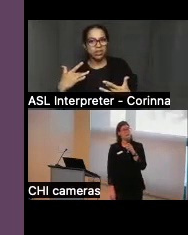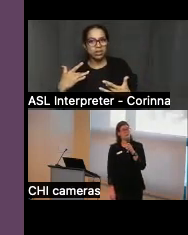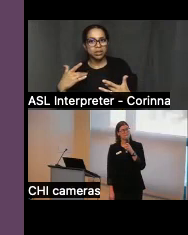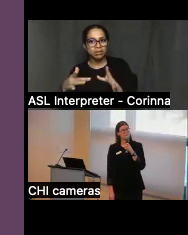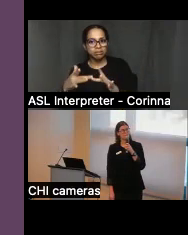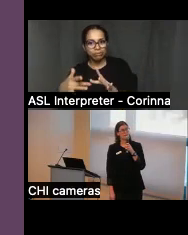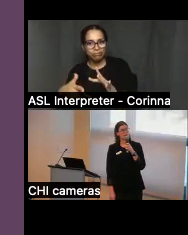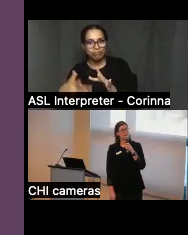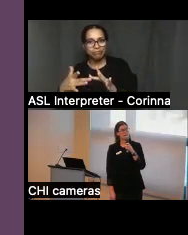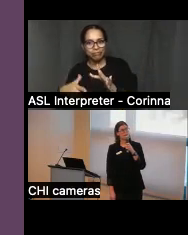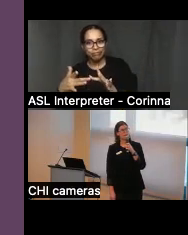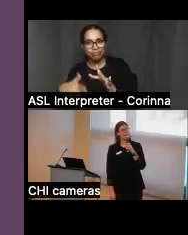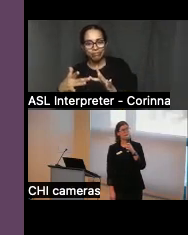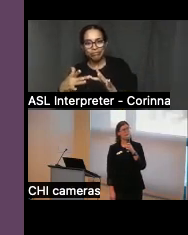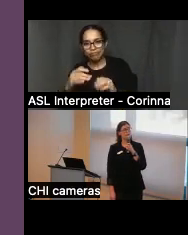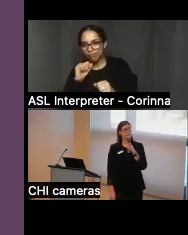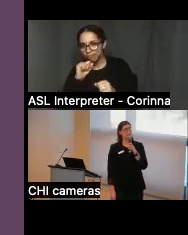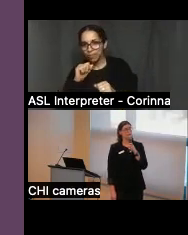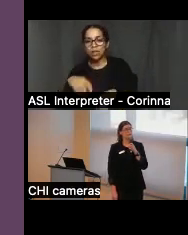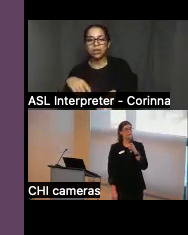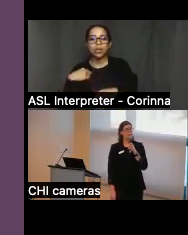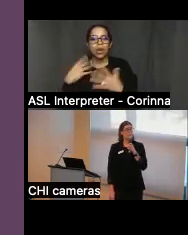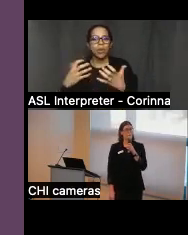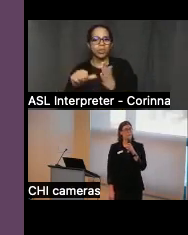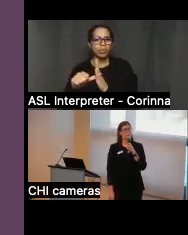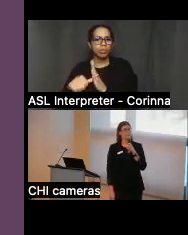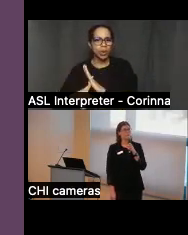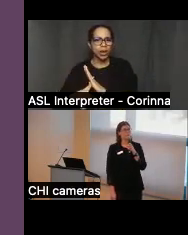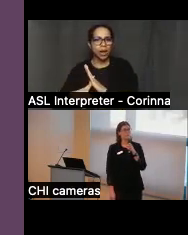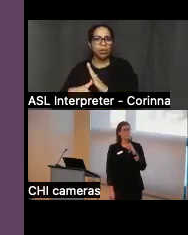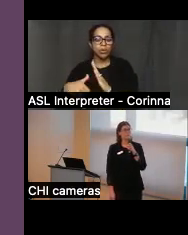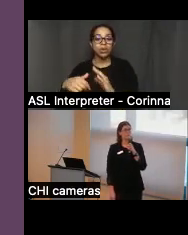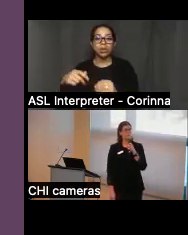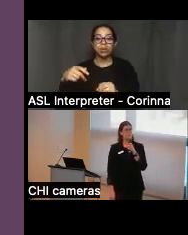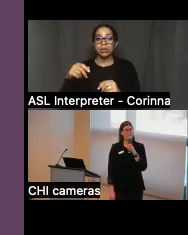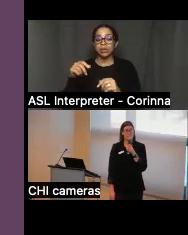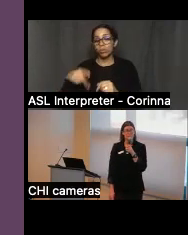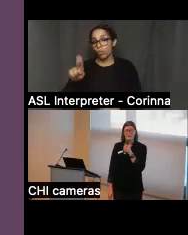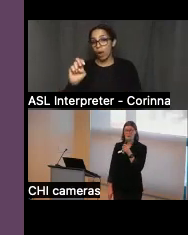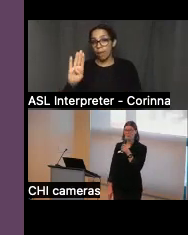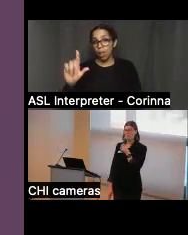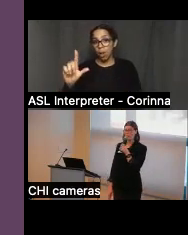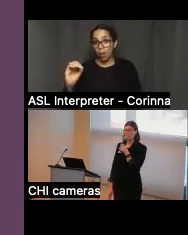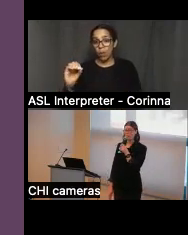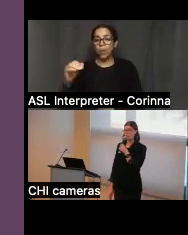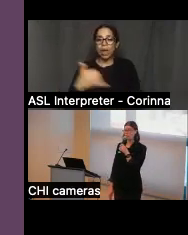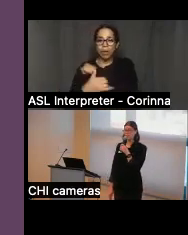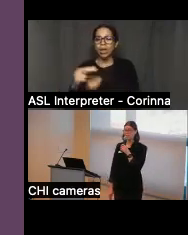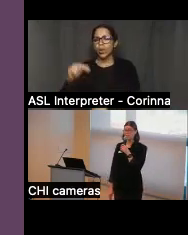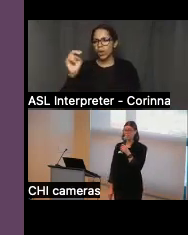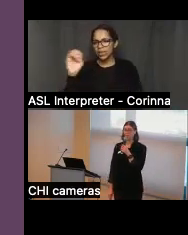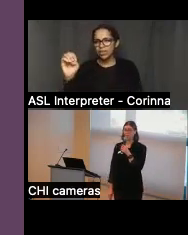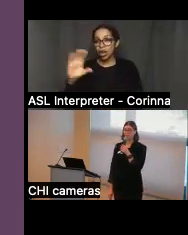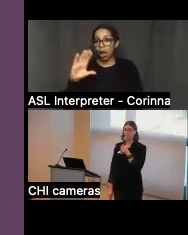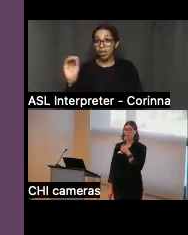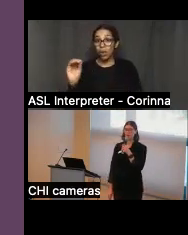impacted by this issue. So I just wanted to point out a couple areas. We saw that in Pueblo County and northeastern Colorado, they were more likely